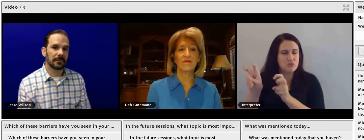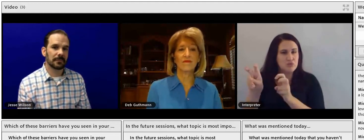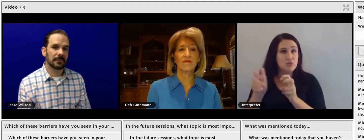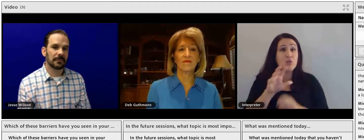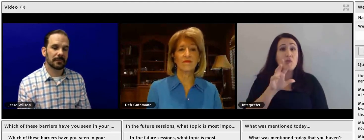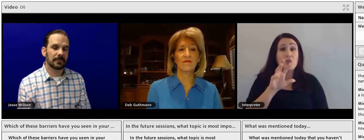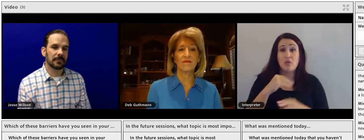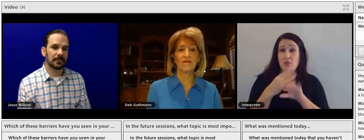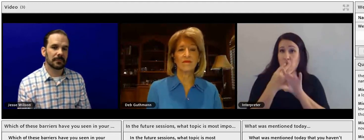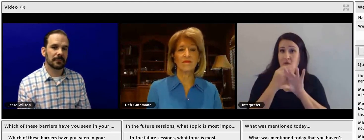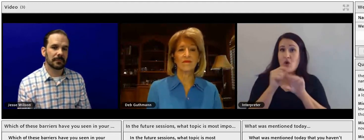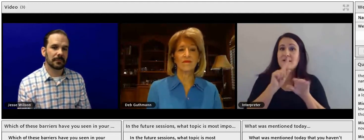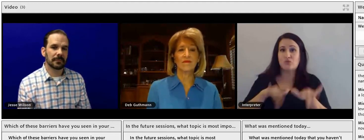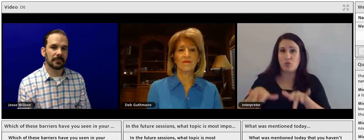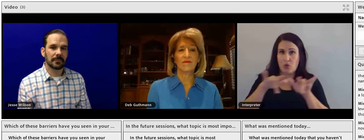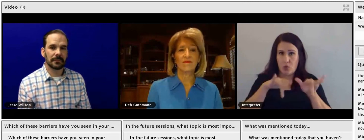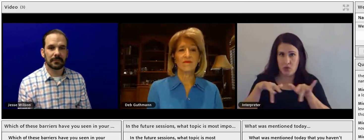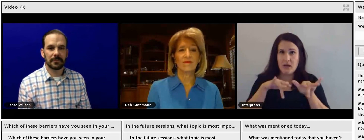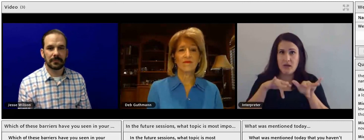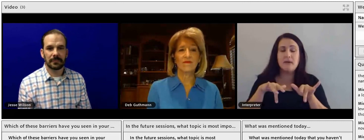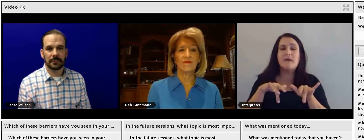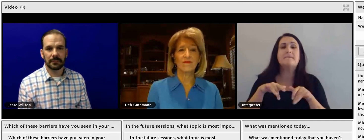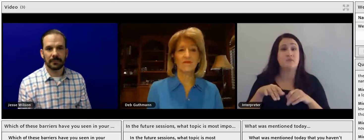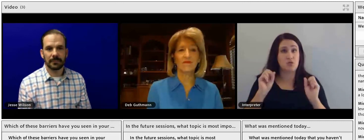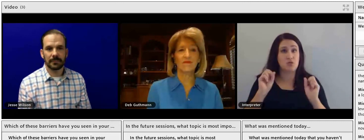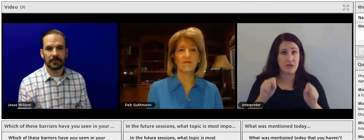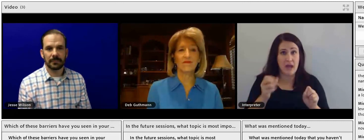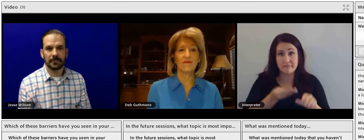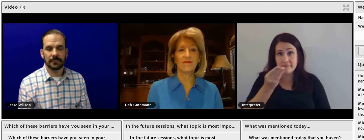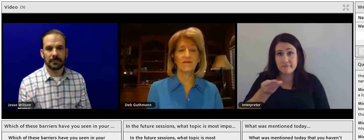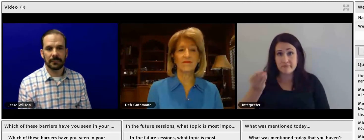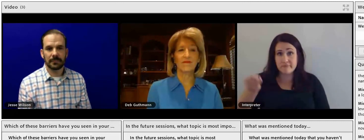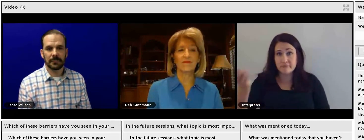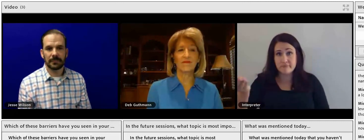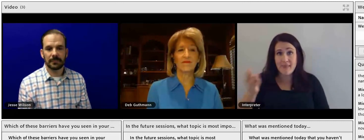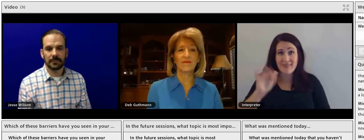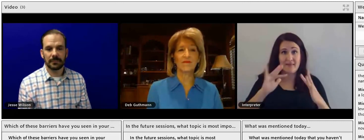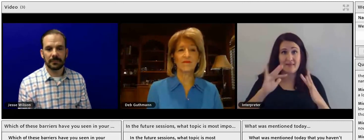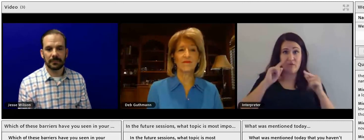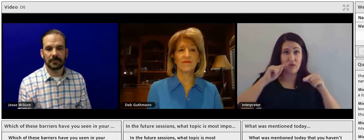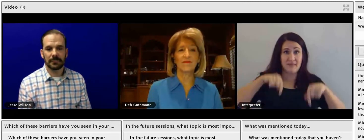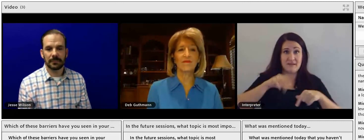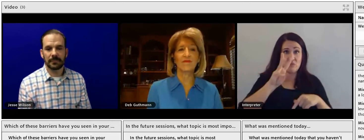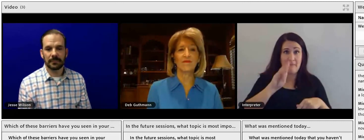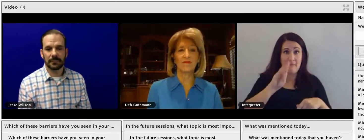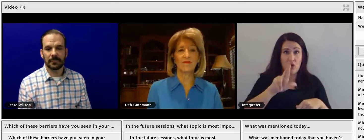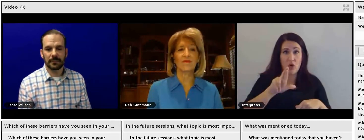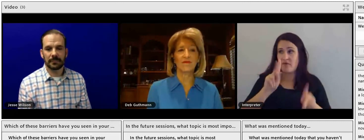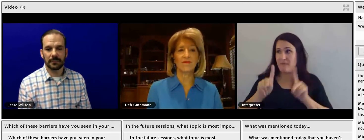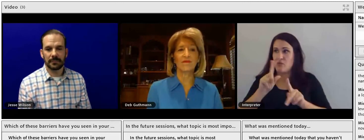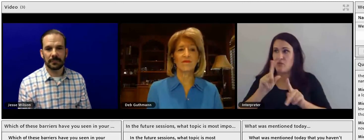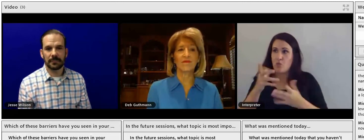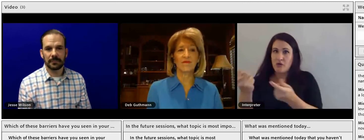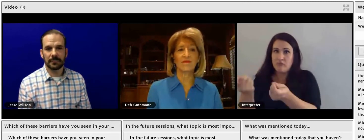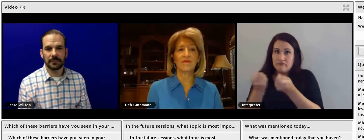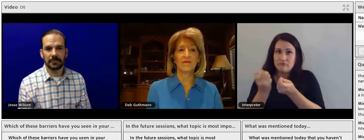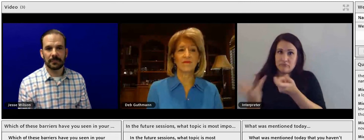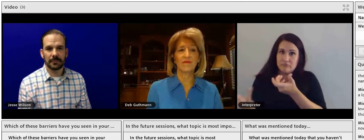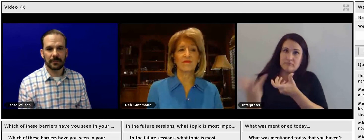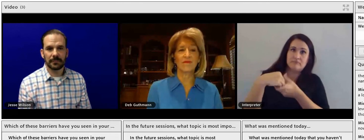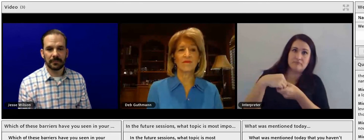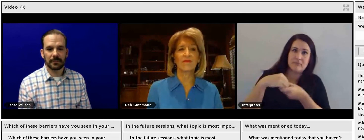be recorded, and so you could pass on the link to this webinar to people you would like to bring into the fold